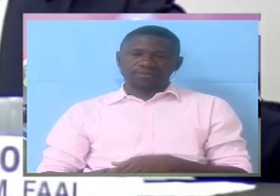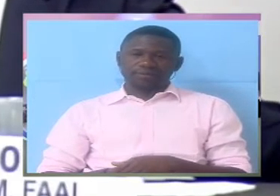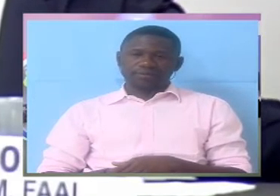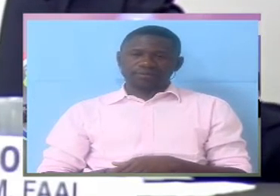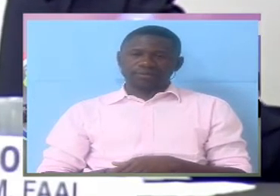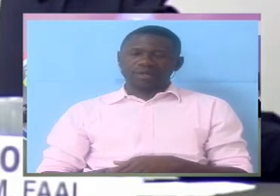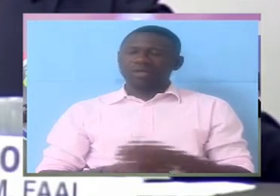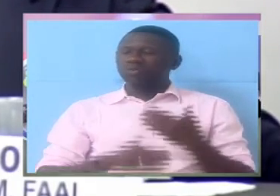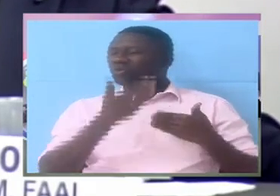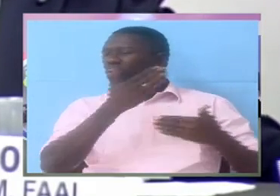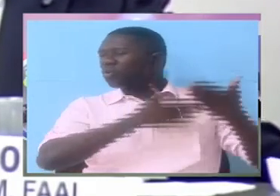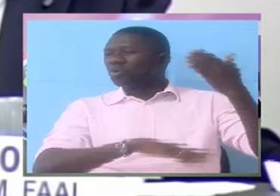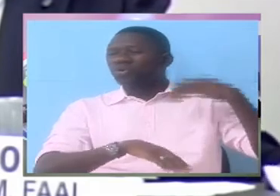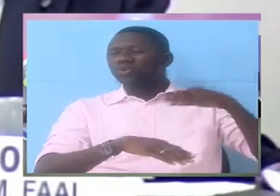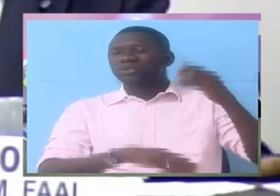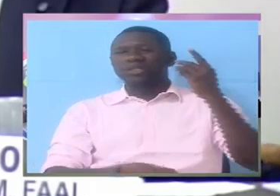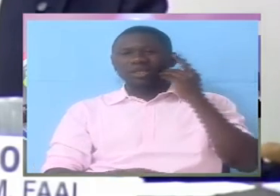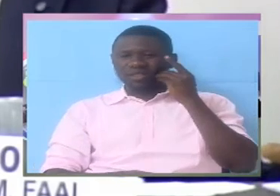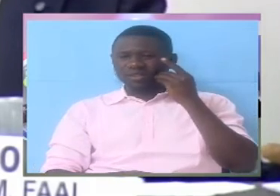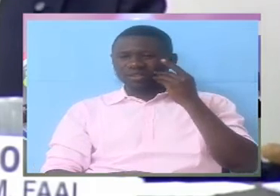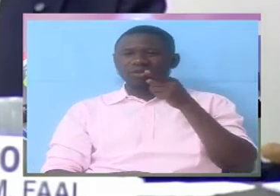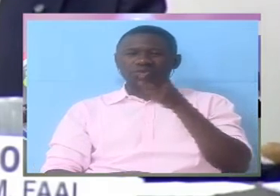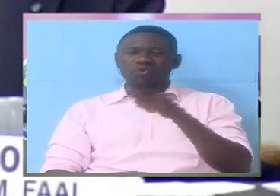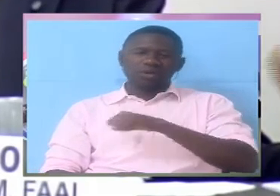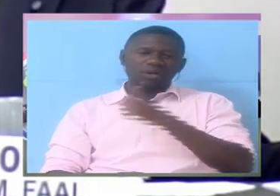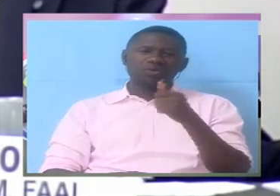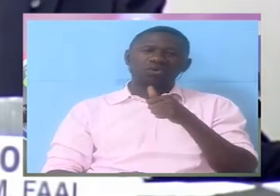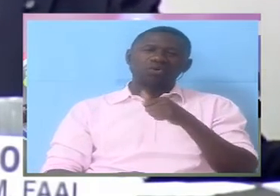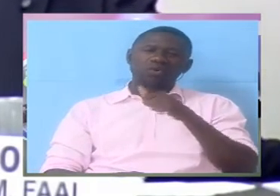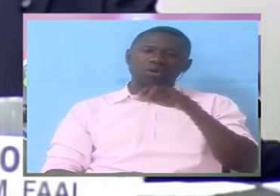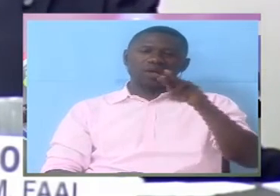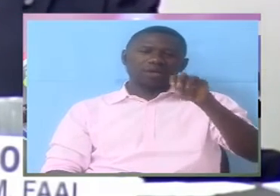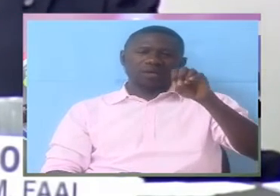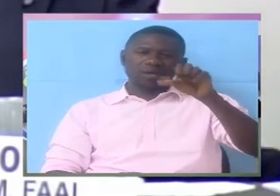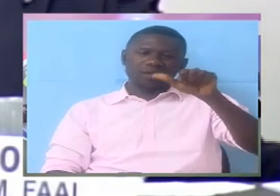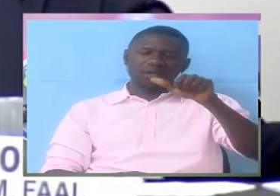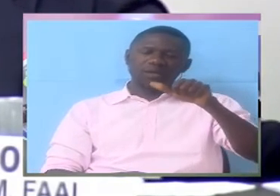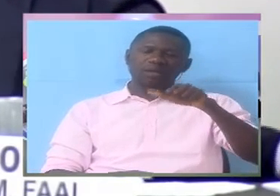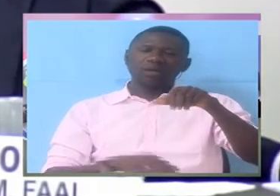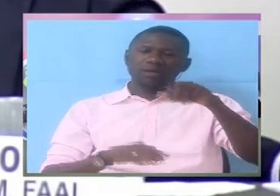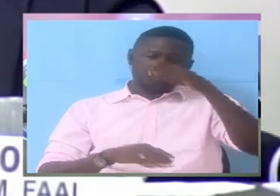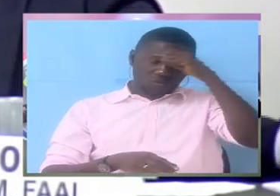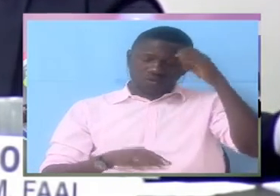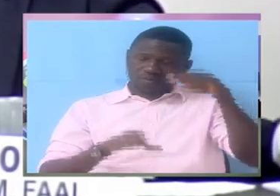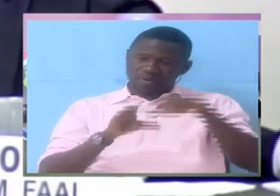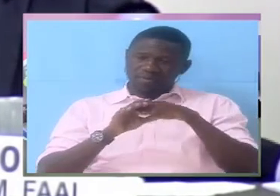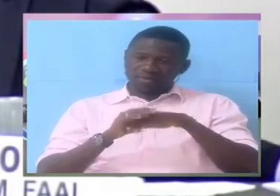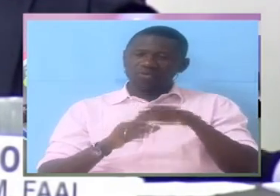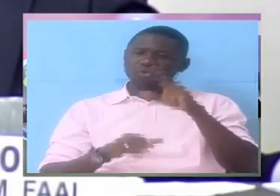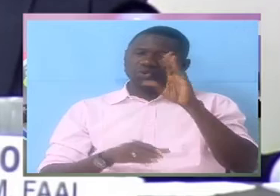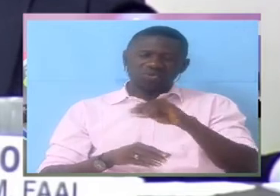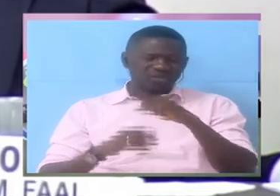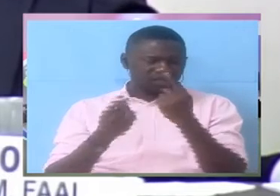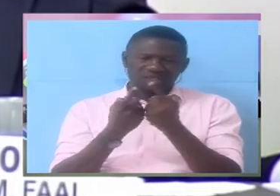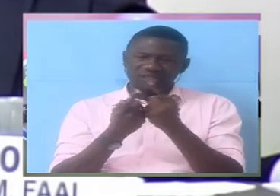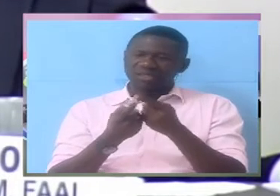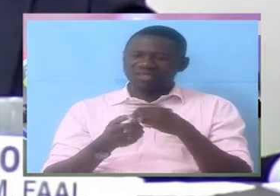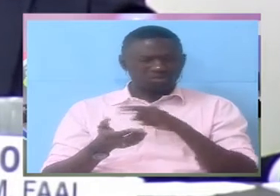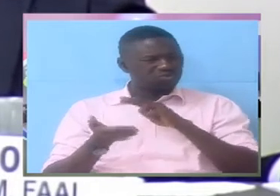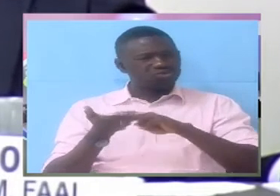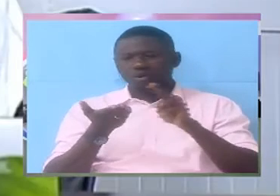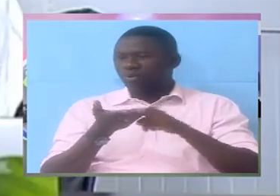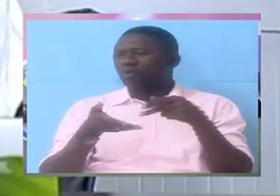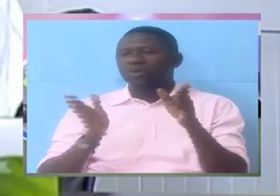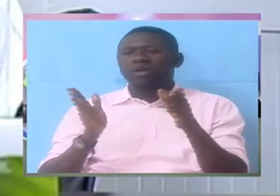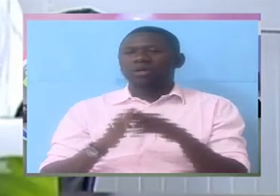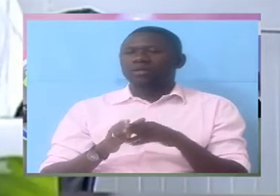Jamanola, you and your fellow NIA officers would get away with these things. That was normal, it was accepted. Iteni do nyo NIA